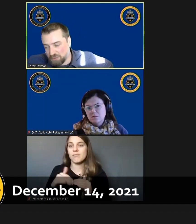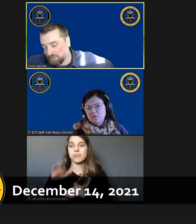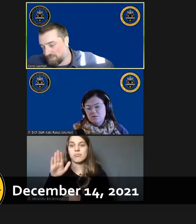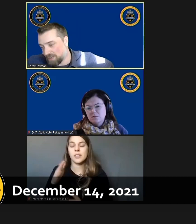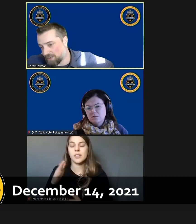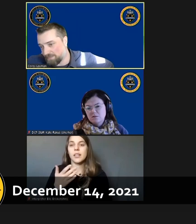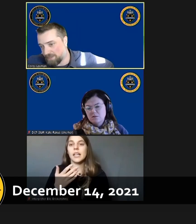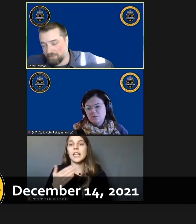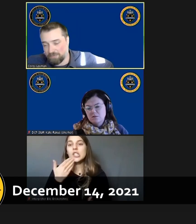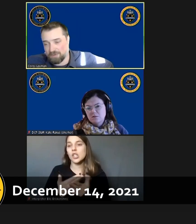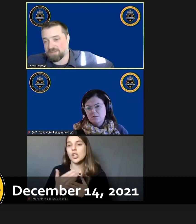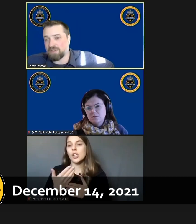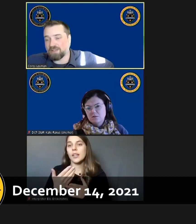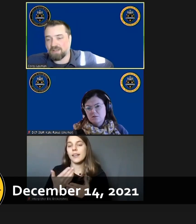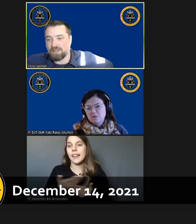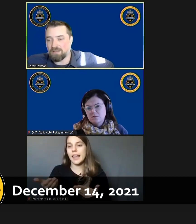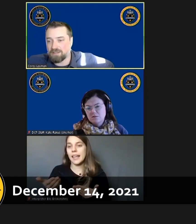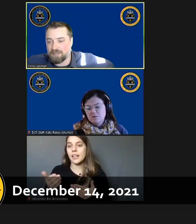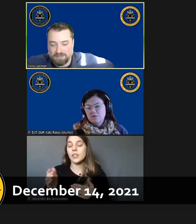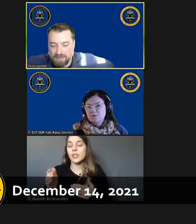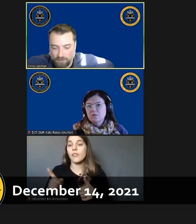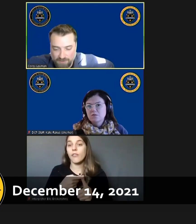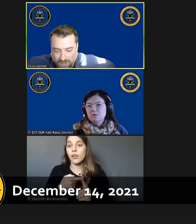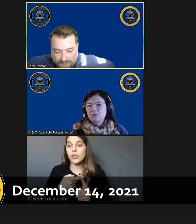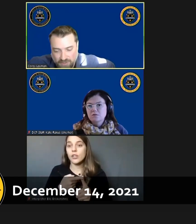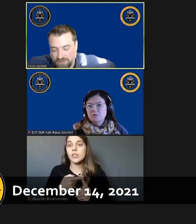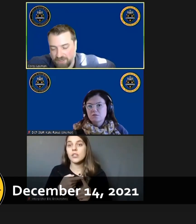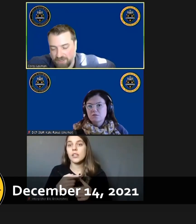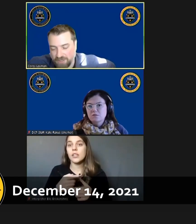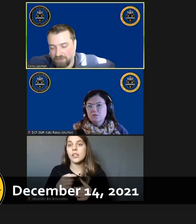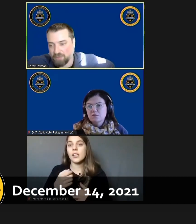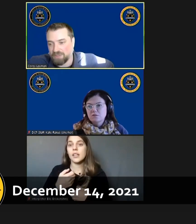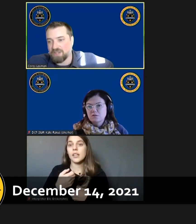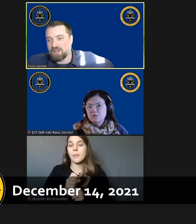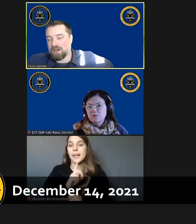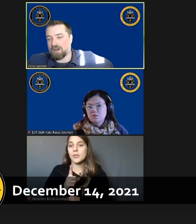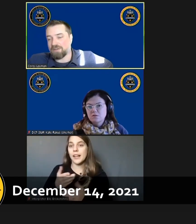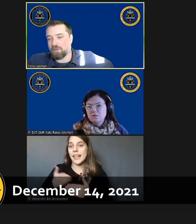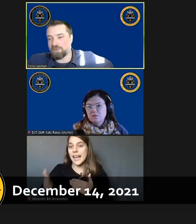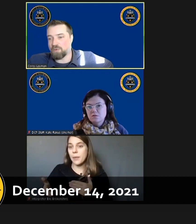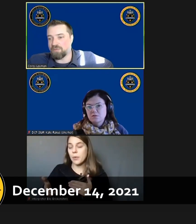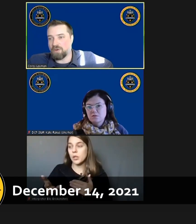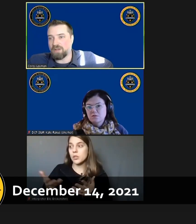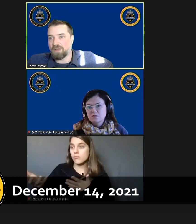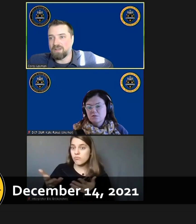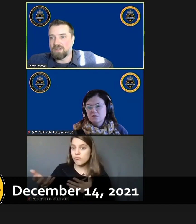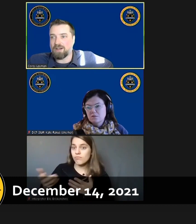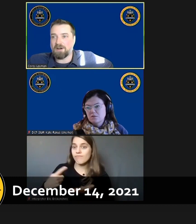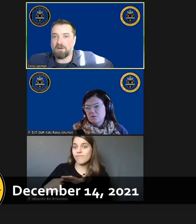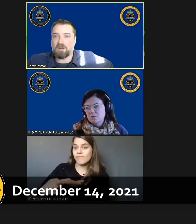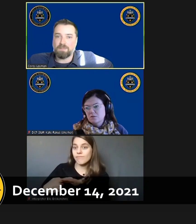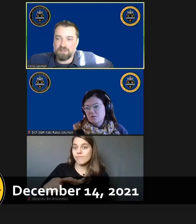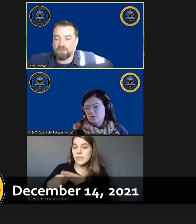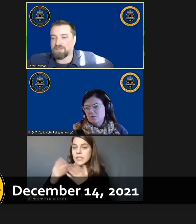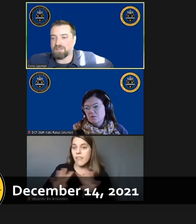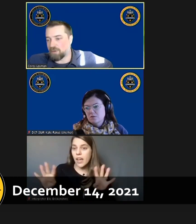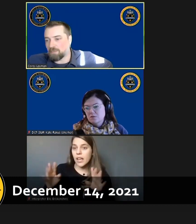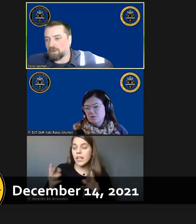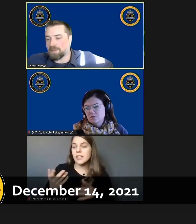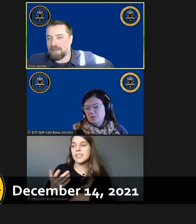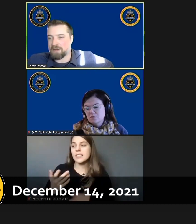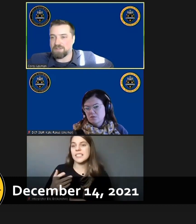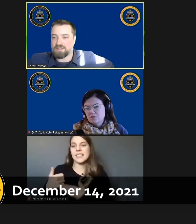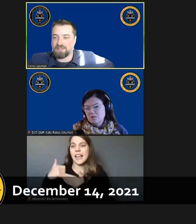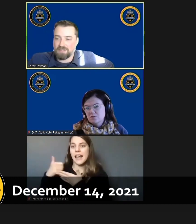to, first of all, it gets neighbors talking to each other, which often helps to avoid appeals and zoning